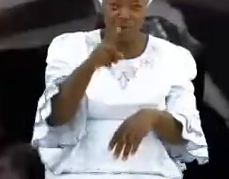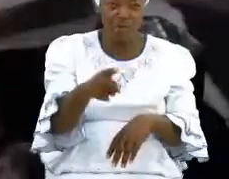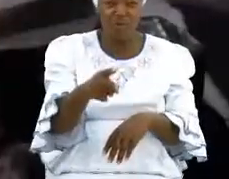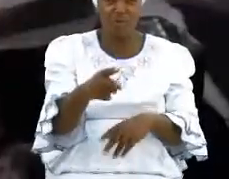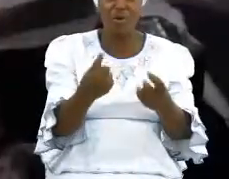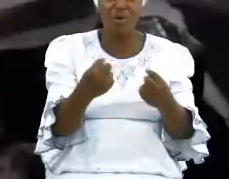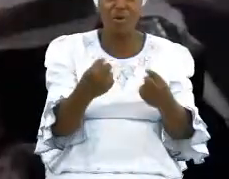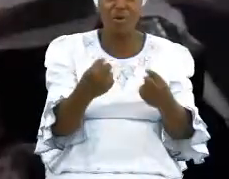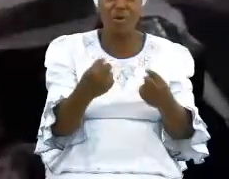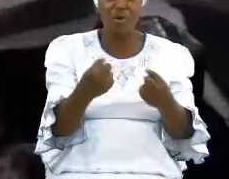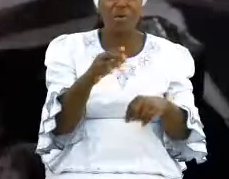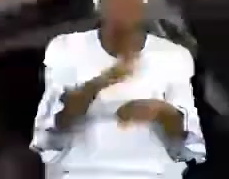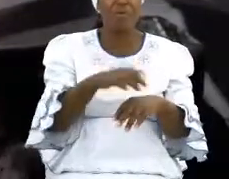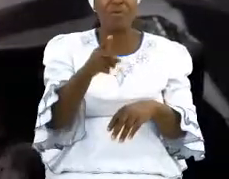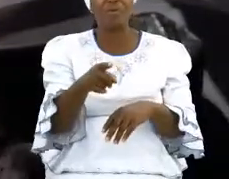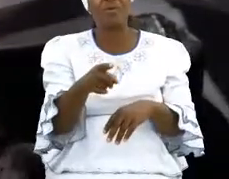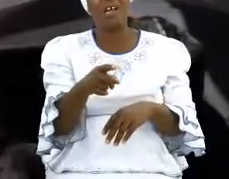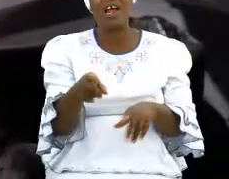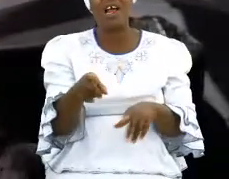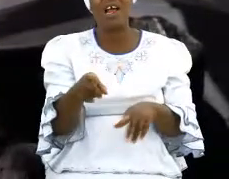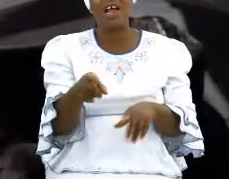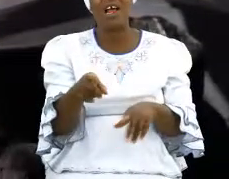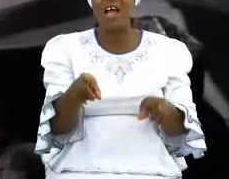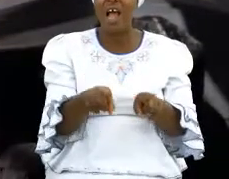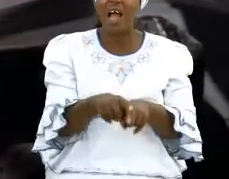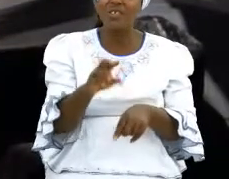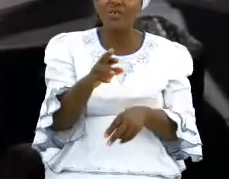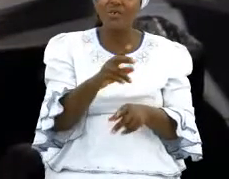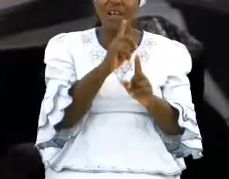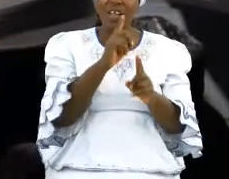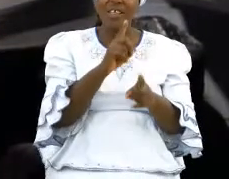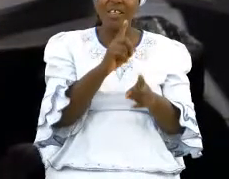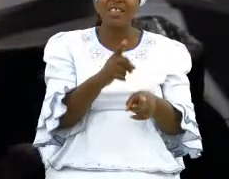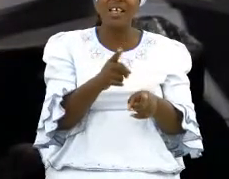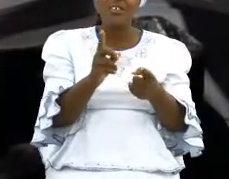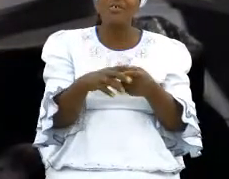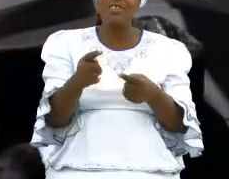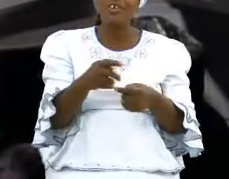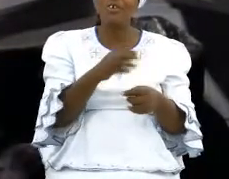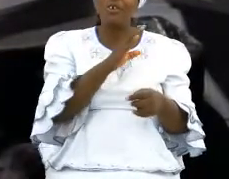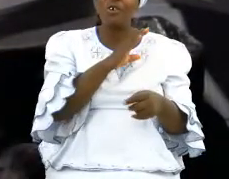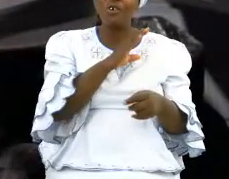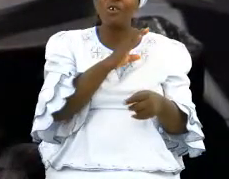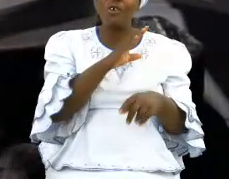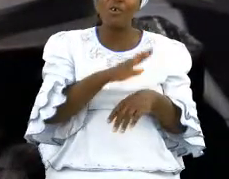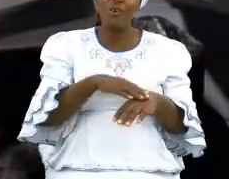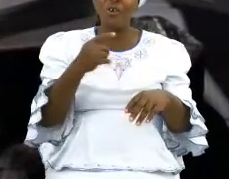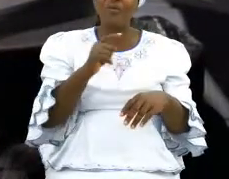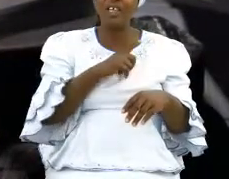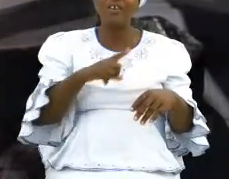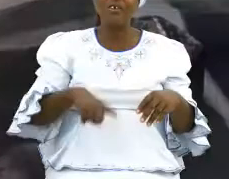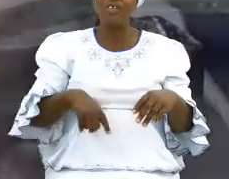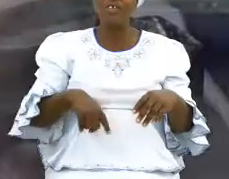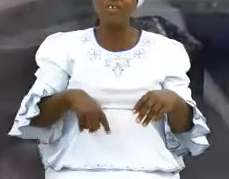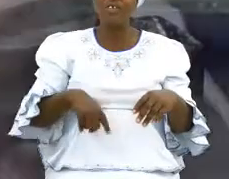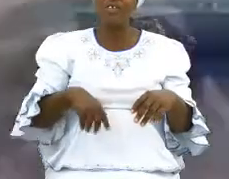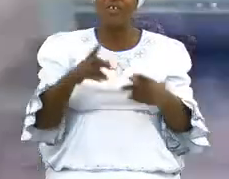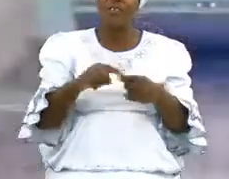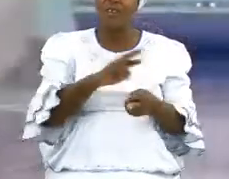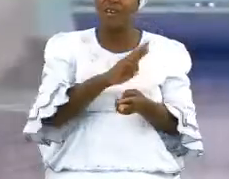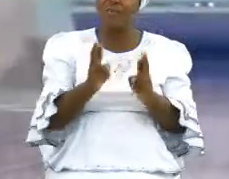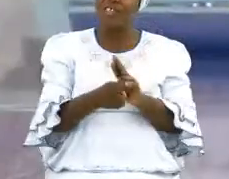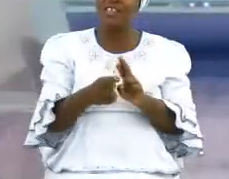you. As you respond to the call of the Lord to repentance, to